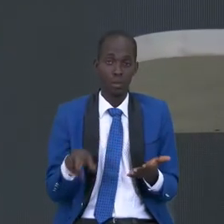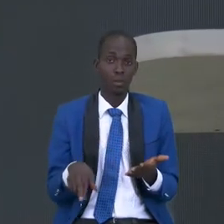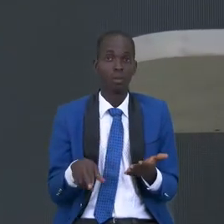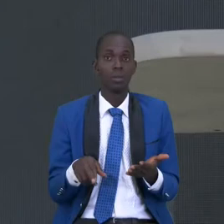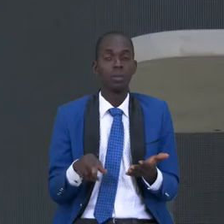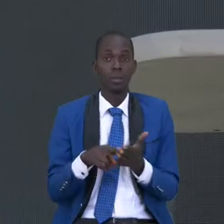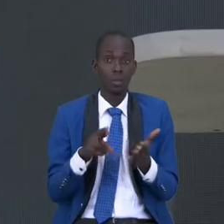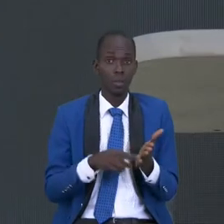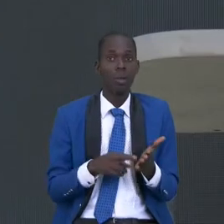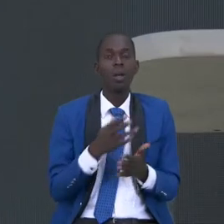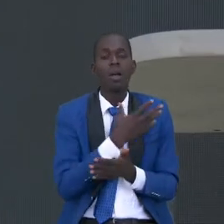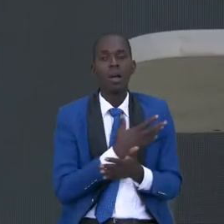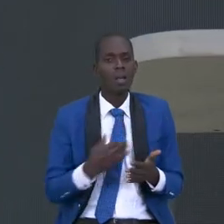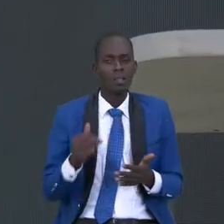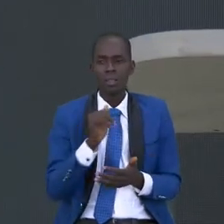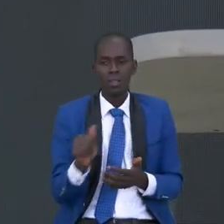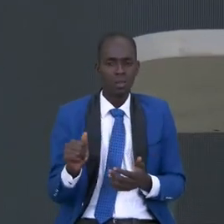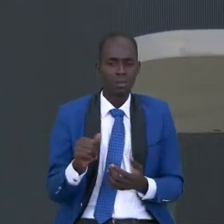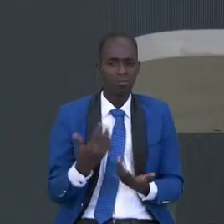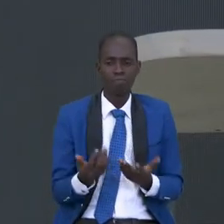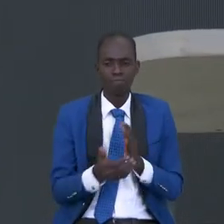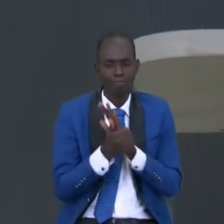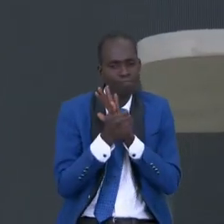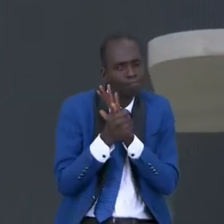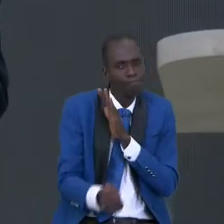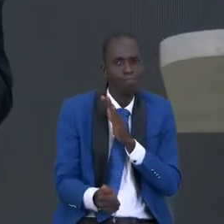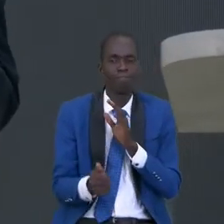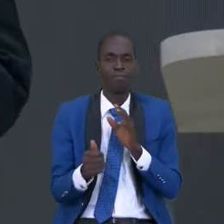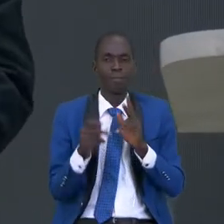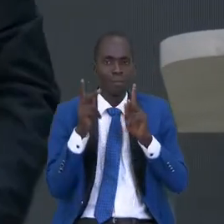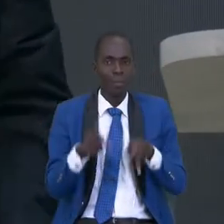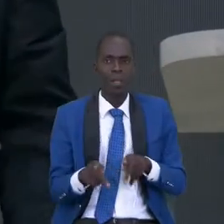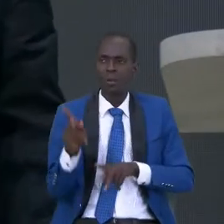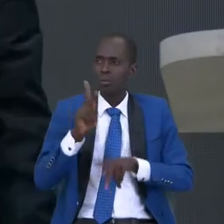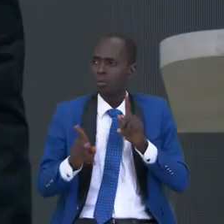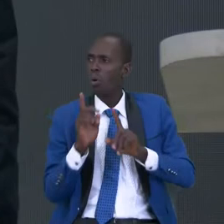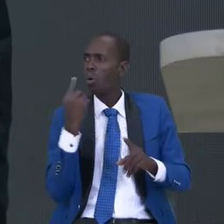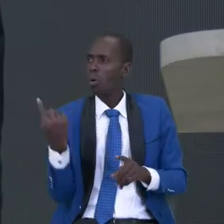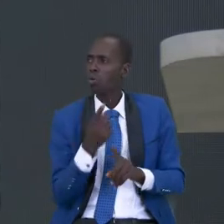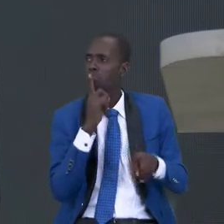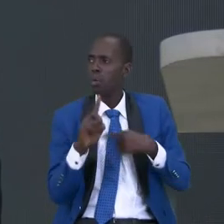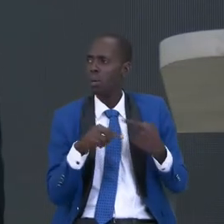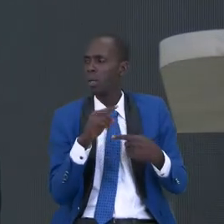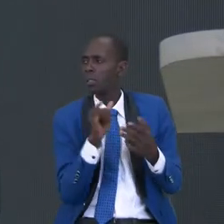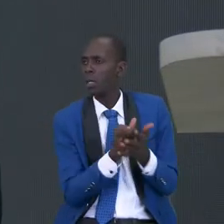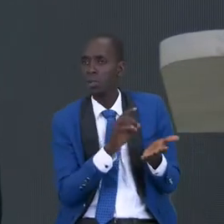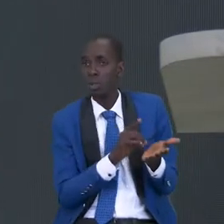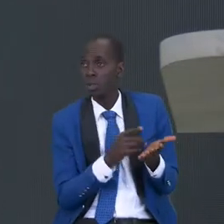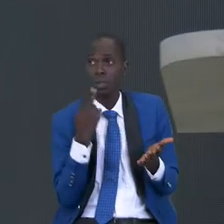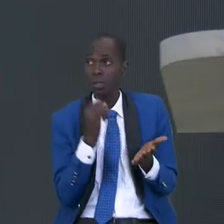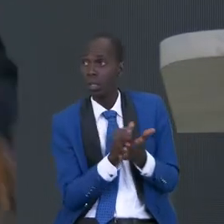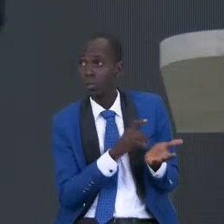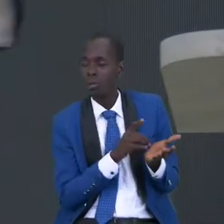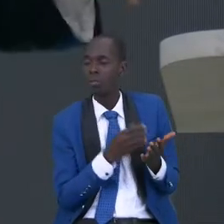specialist, an expert, and people talk about him, oh, I was there. Look at what he did for